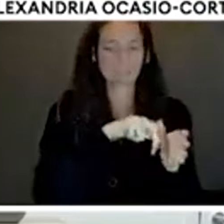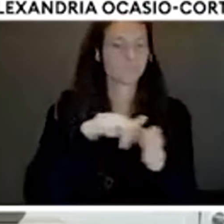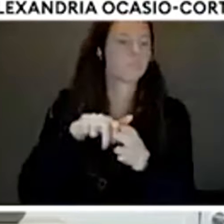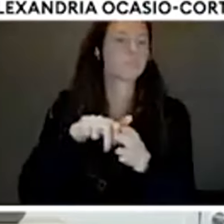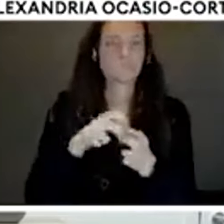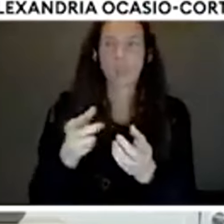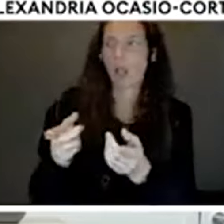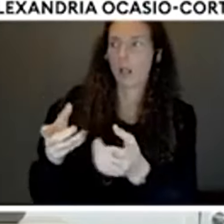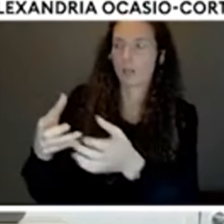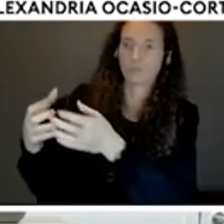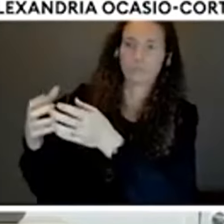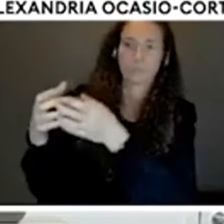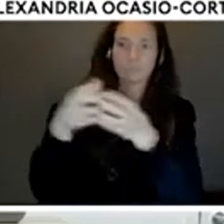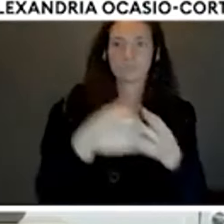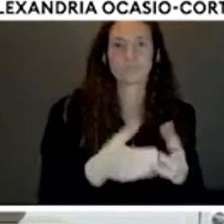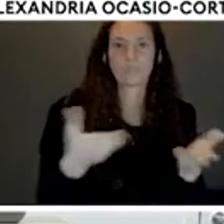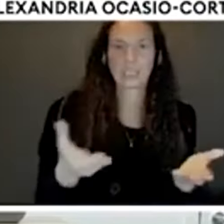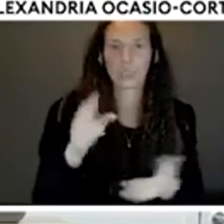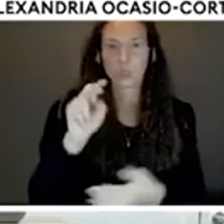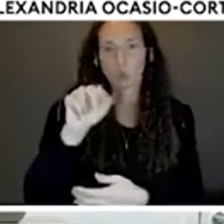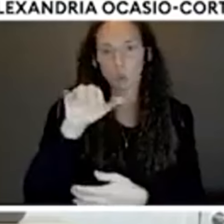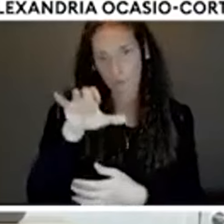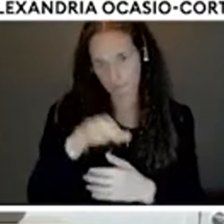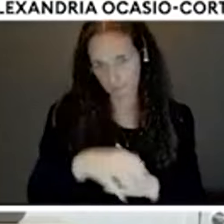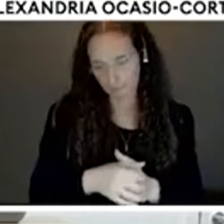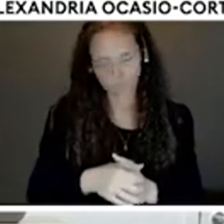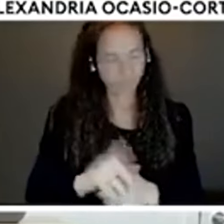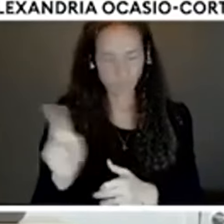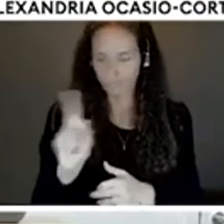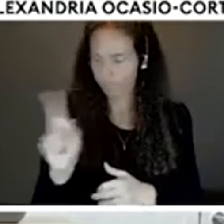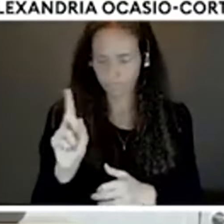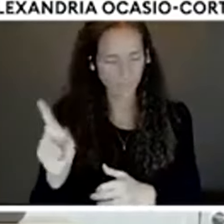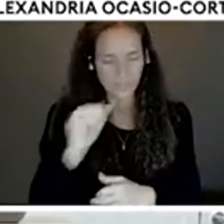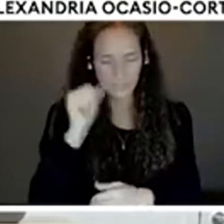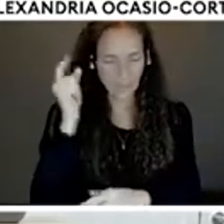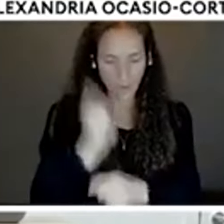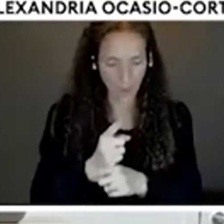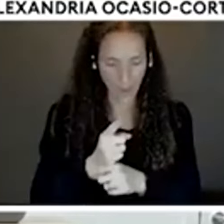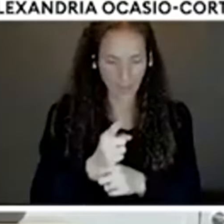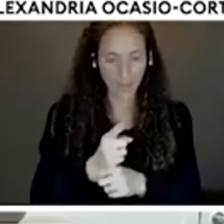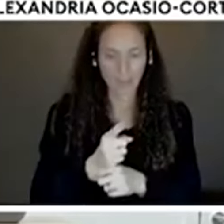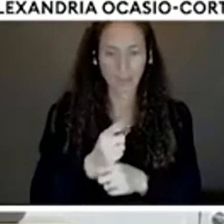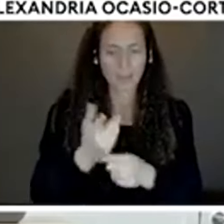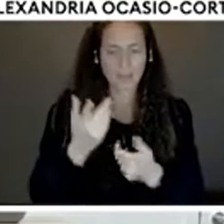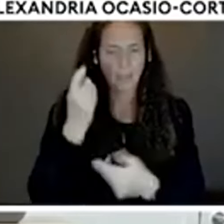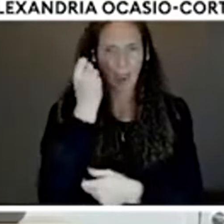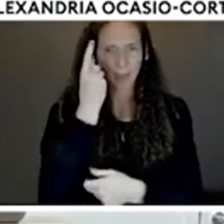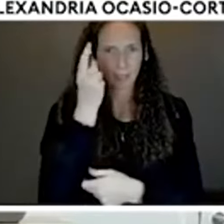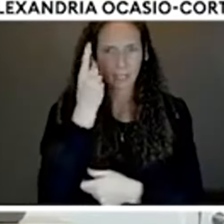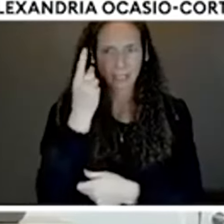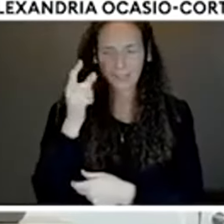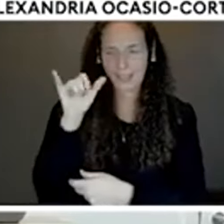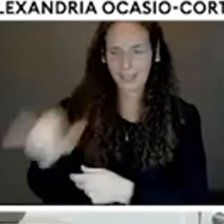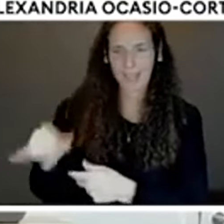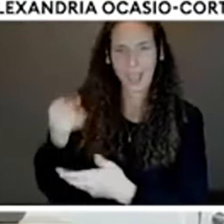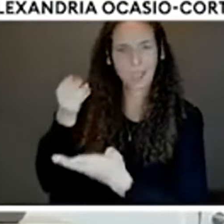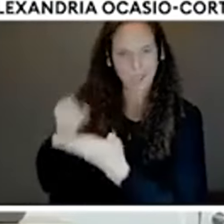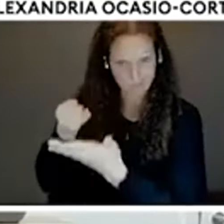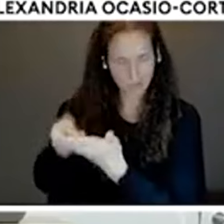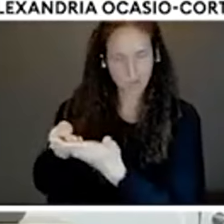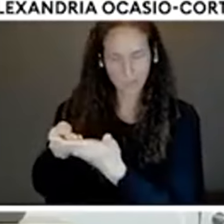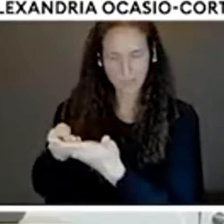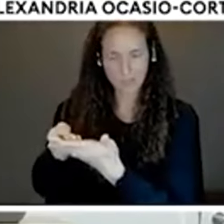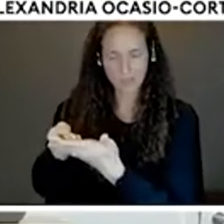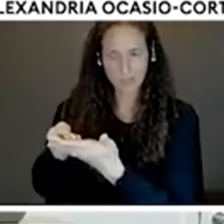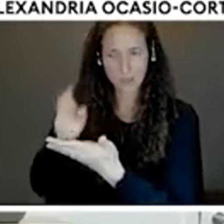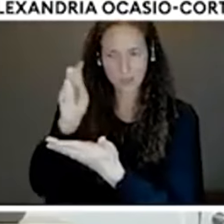if resources are going to go anywhere, it should be going to the municipalities that are actually doing